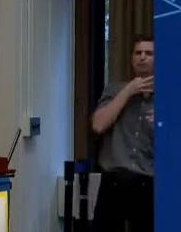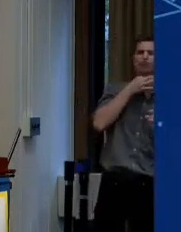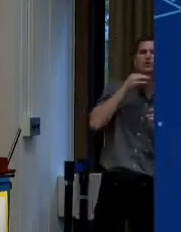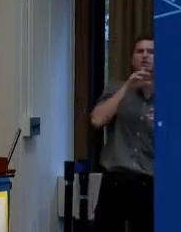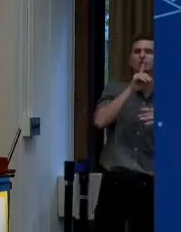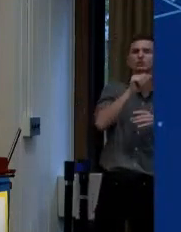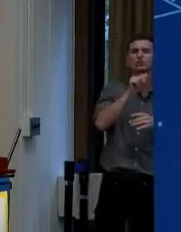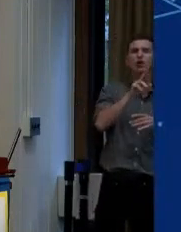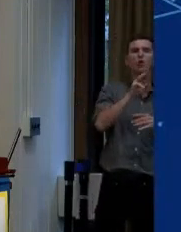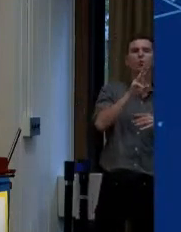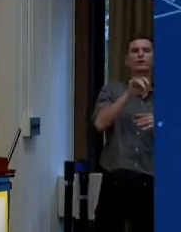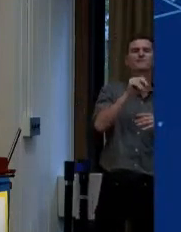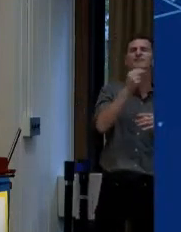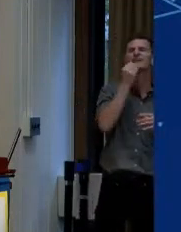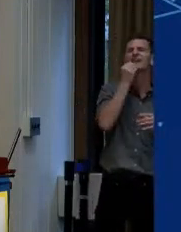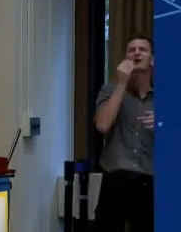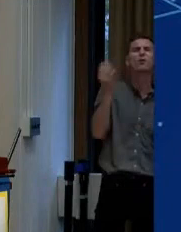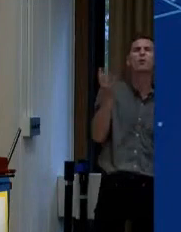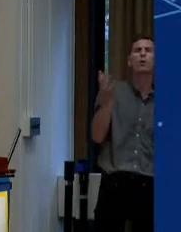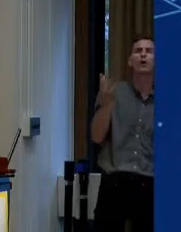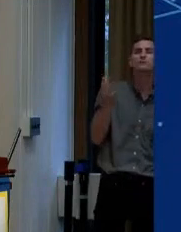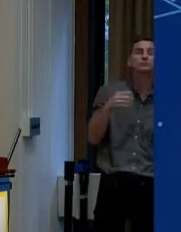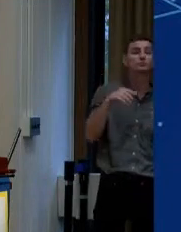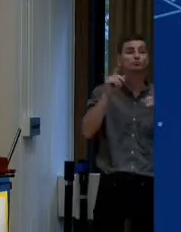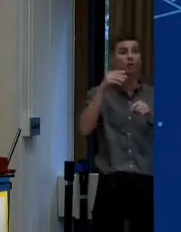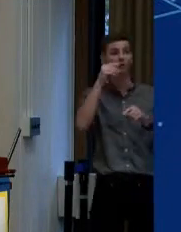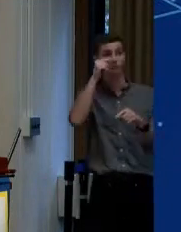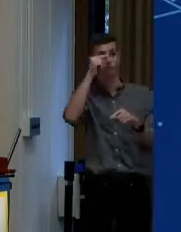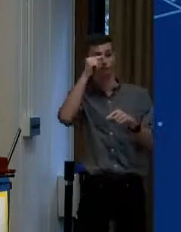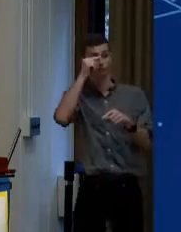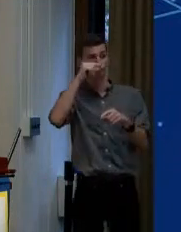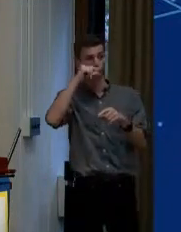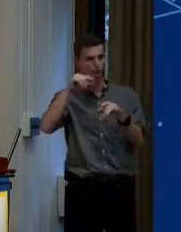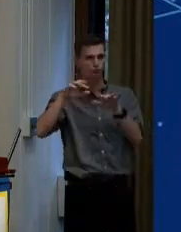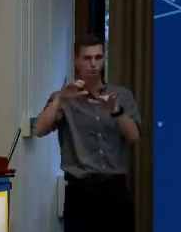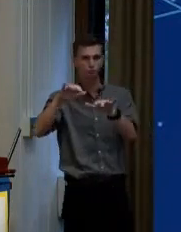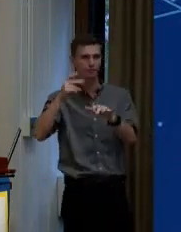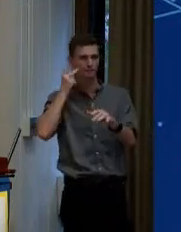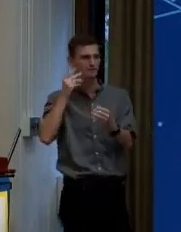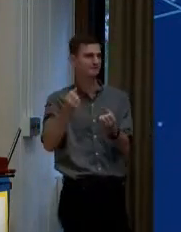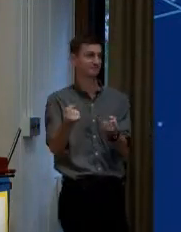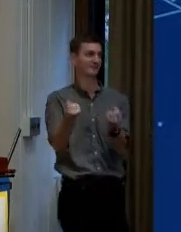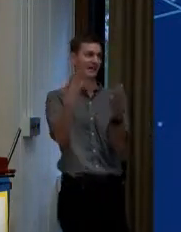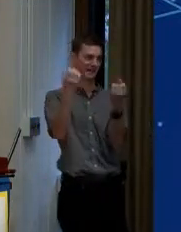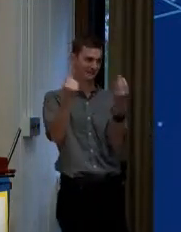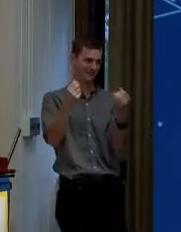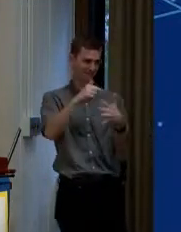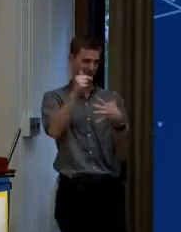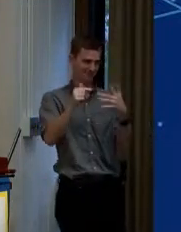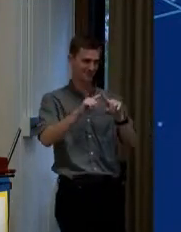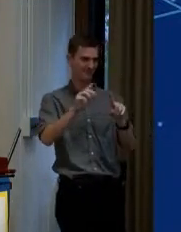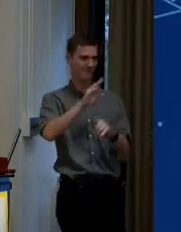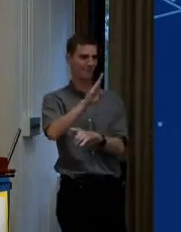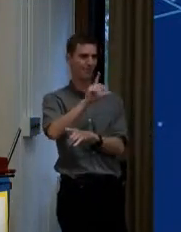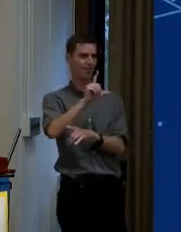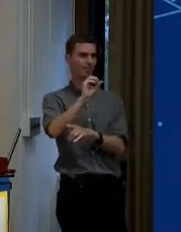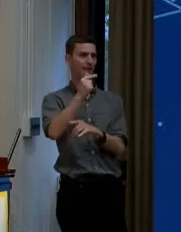you can type it in, and you would be amazed how many blogs about bearded dragons there are.